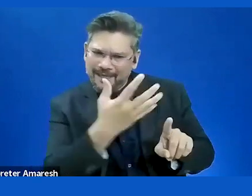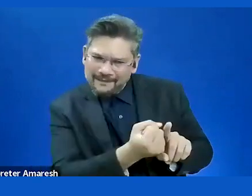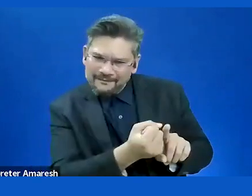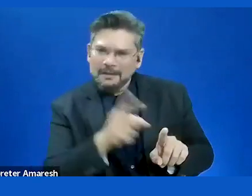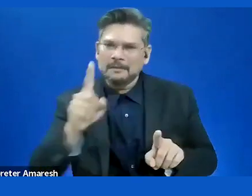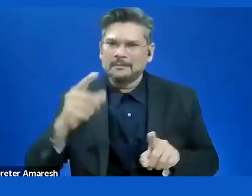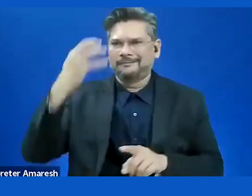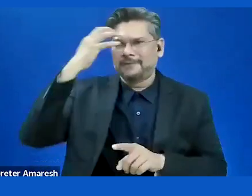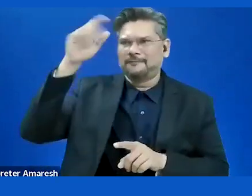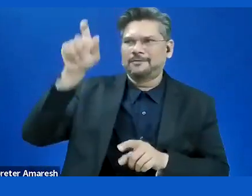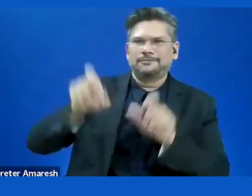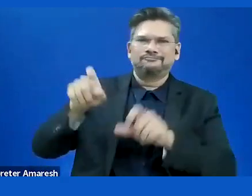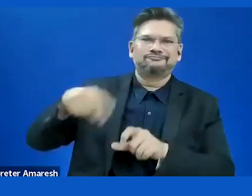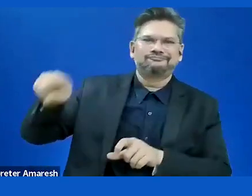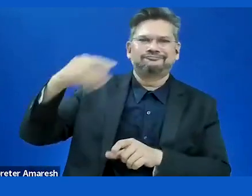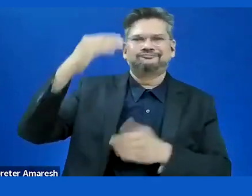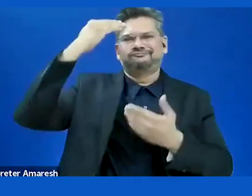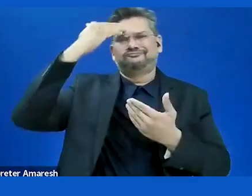so it's